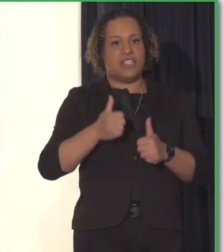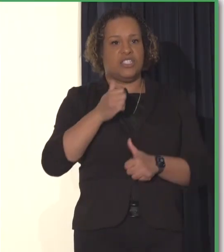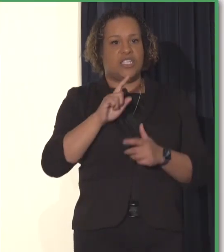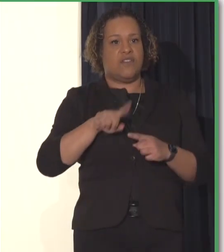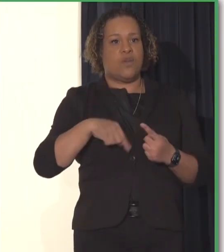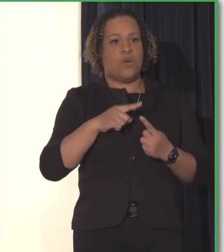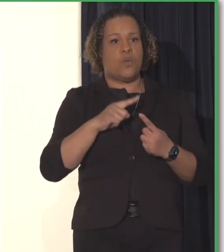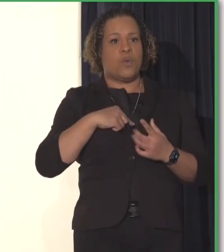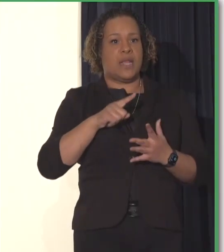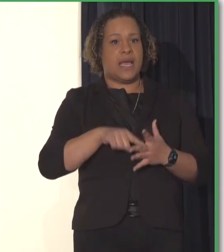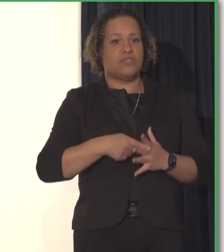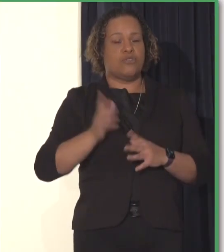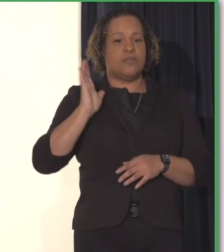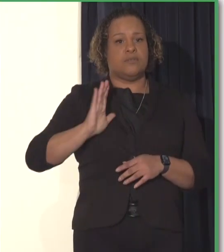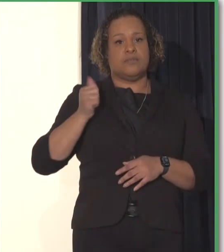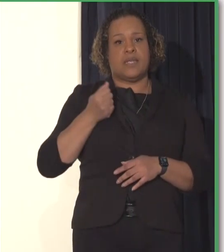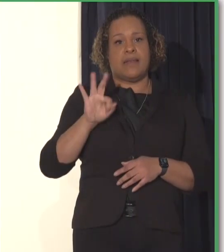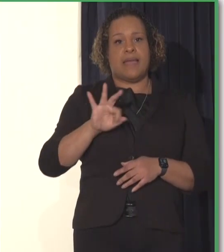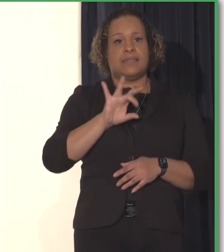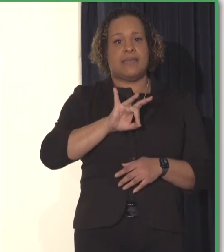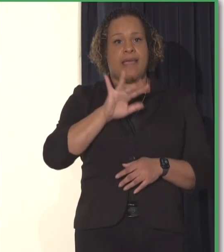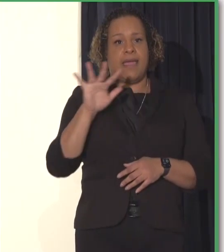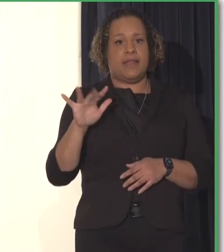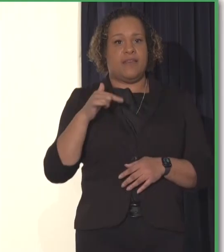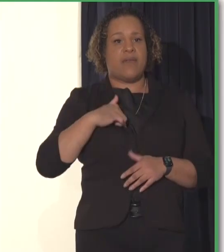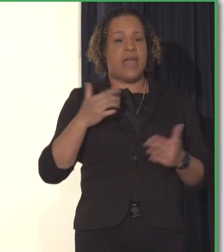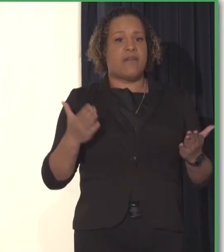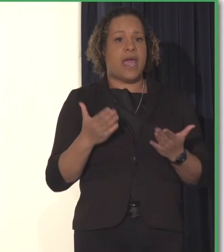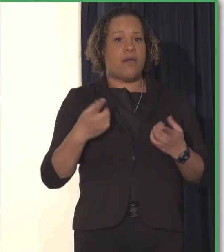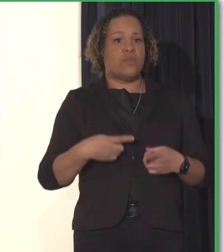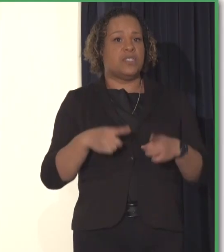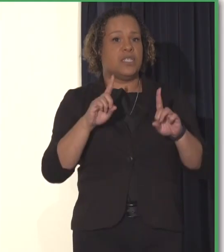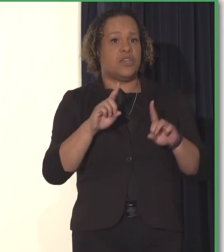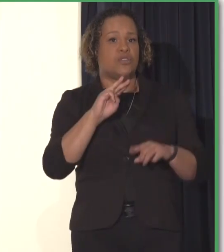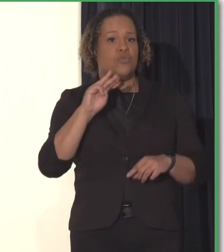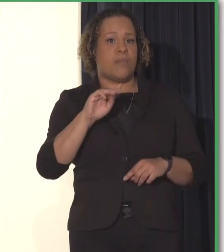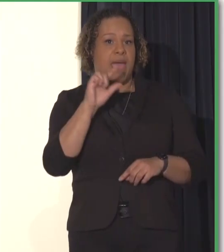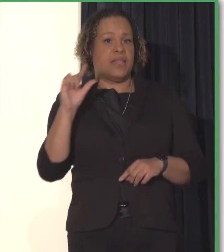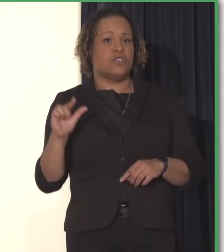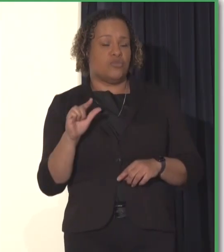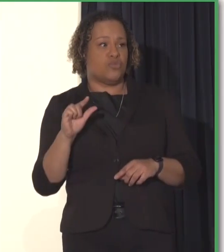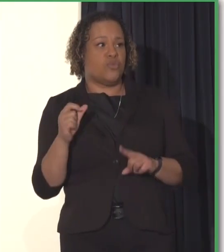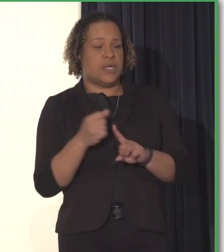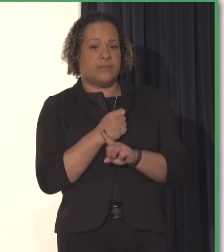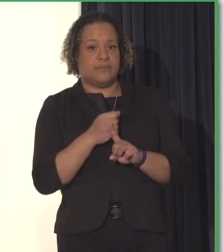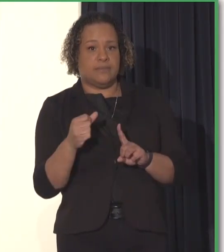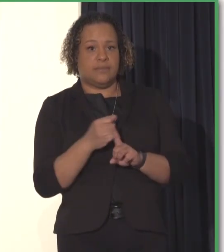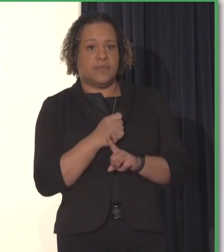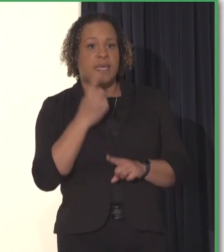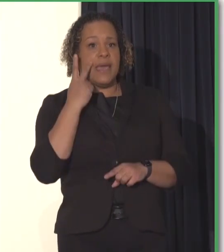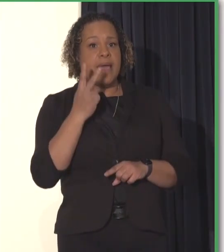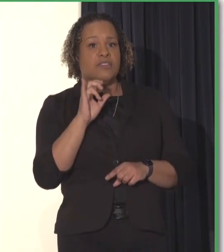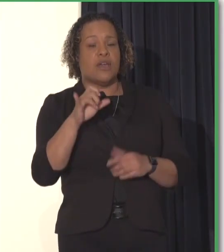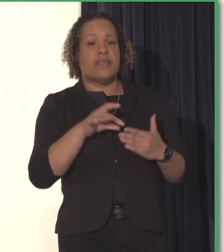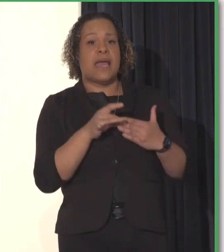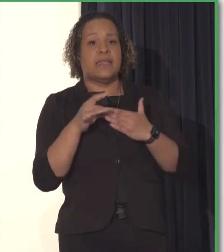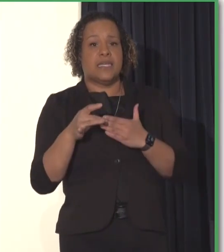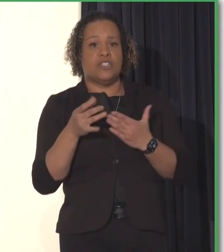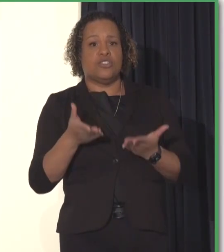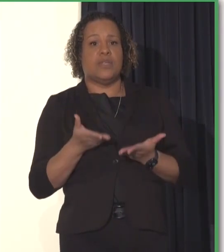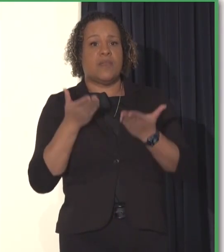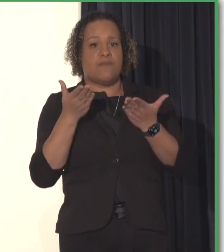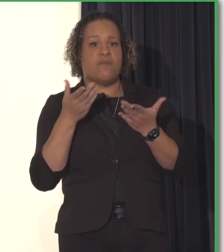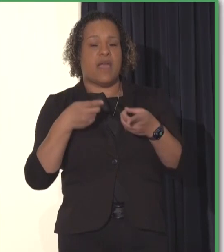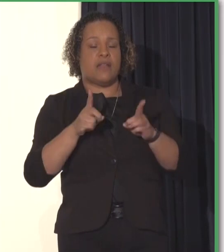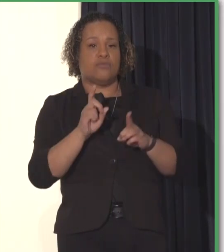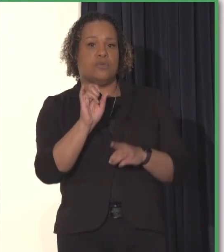back in 1985. And I was here also during the Malice Green incident and saw the leadership that he provided for us back then,